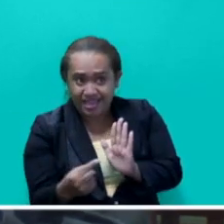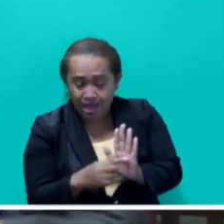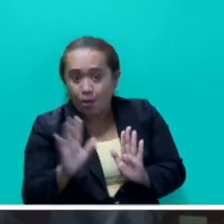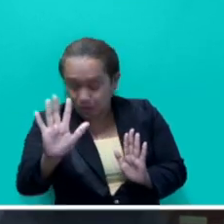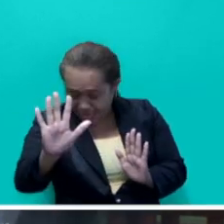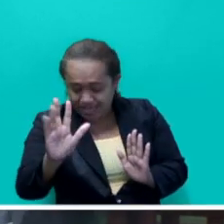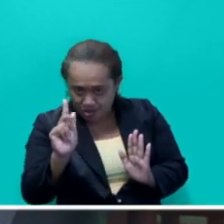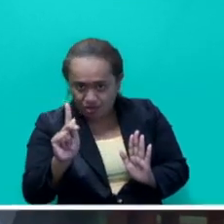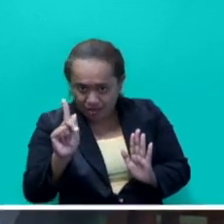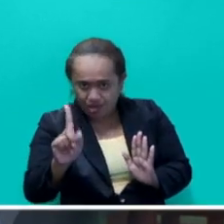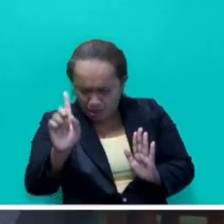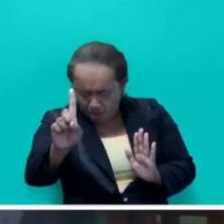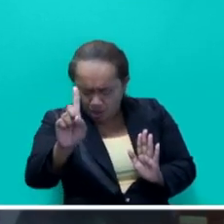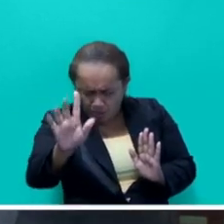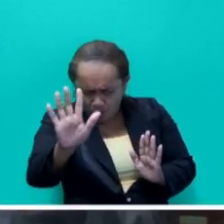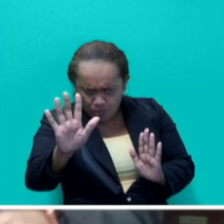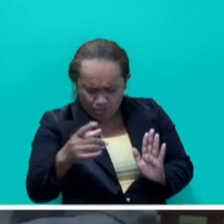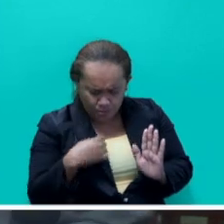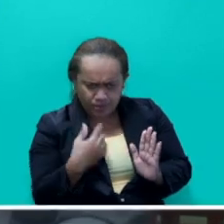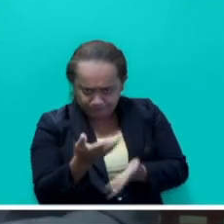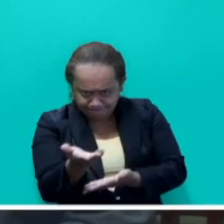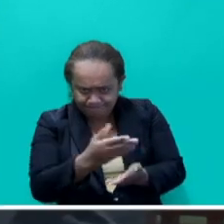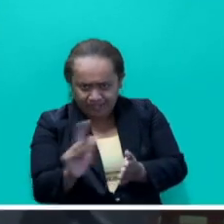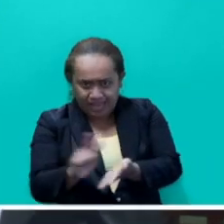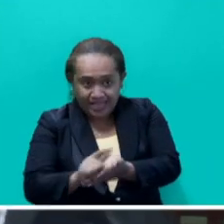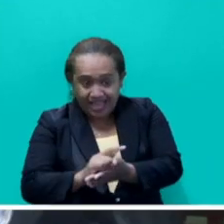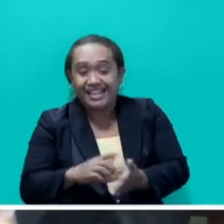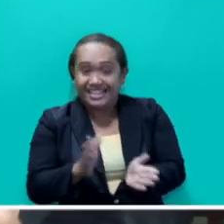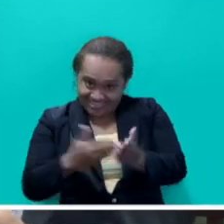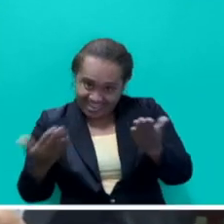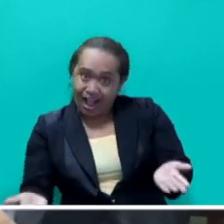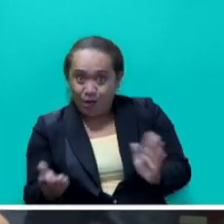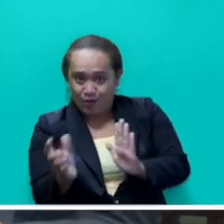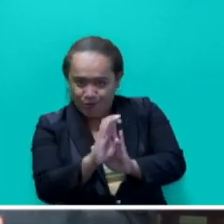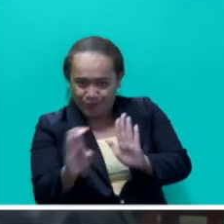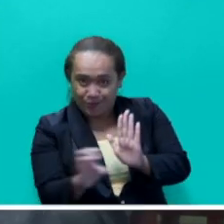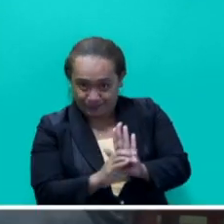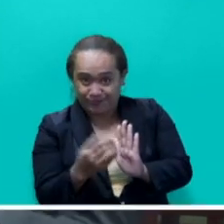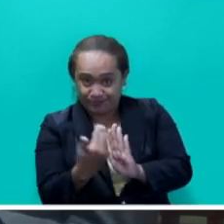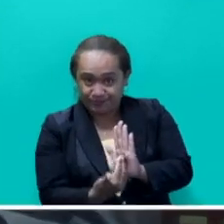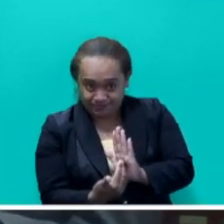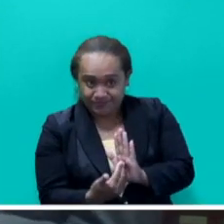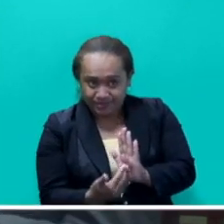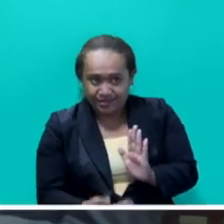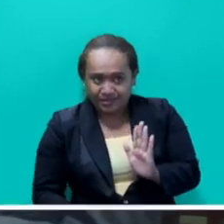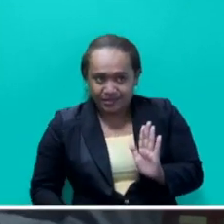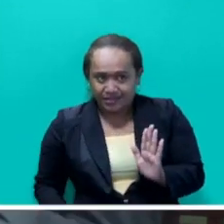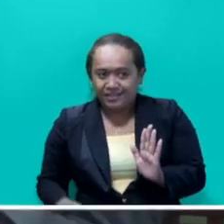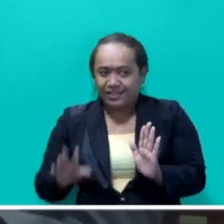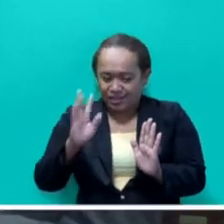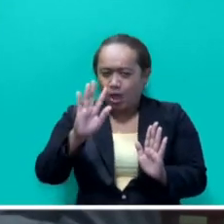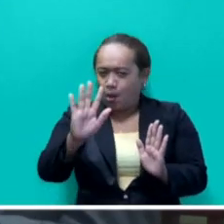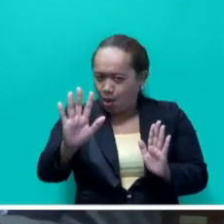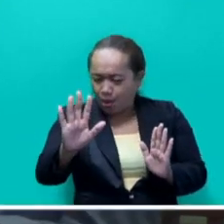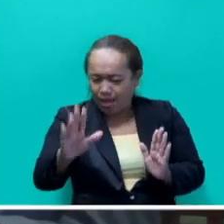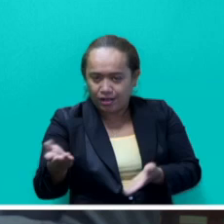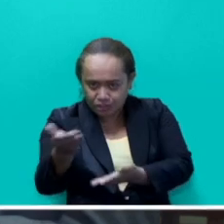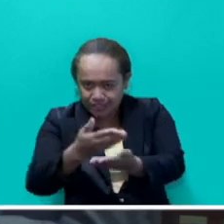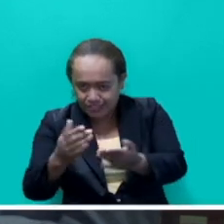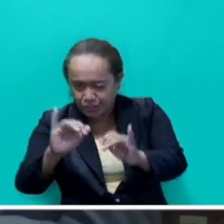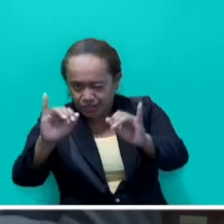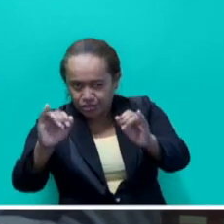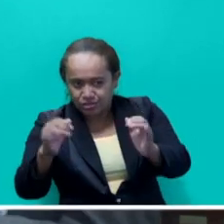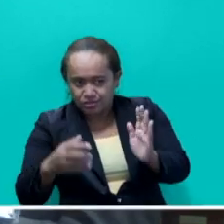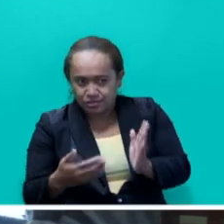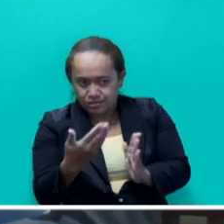Okay, we'll come to the consultation later on. Because now, Order. we are just looking at the consultation issue. Don't carry on